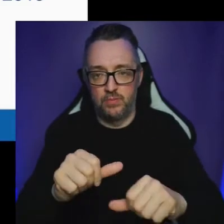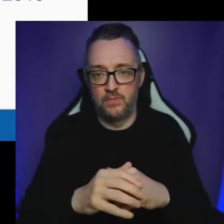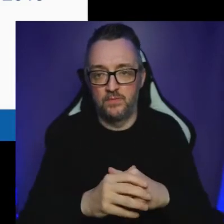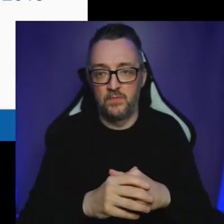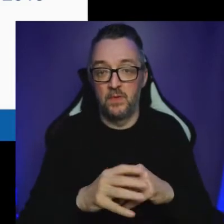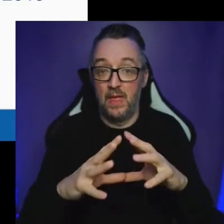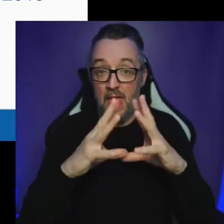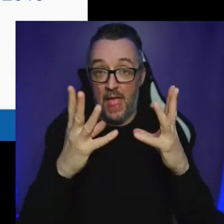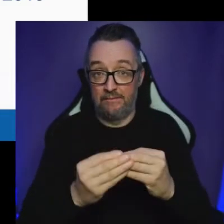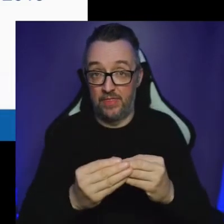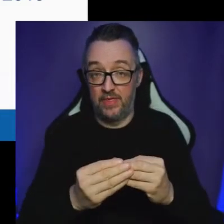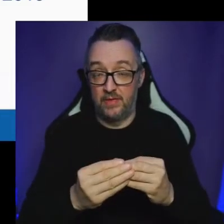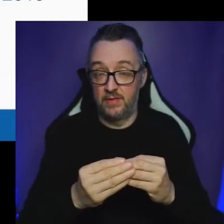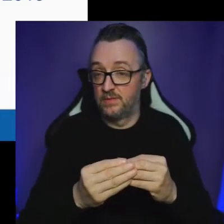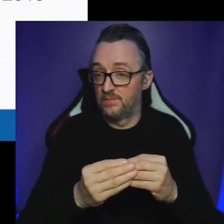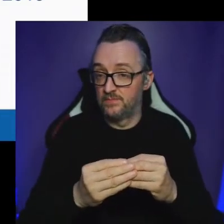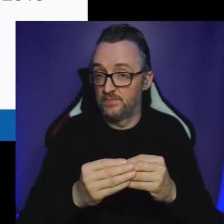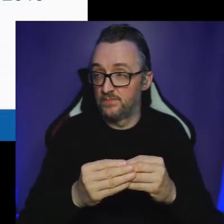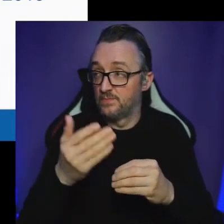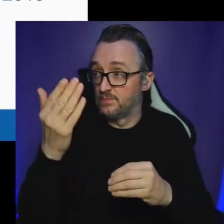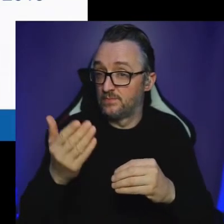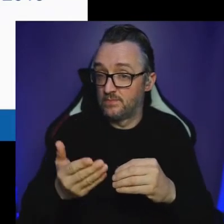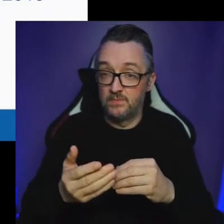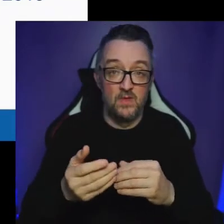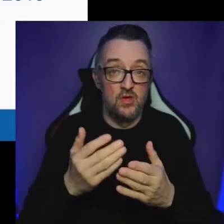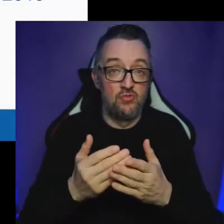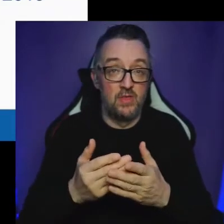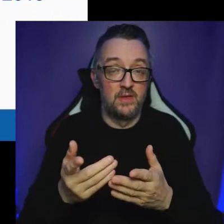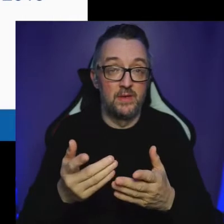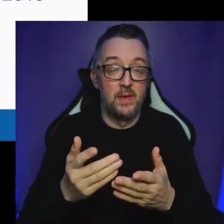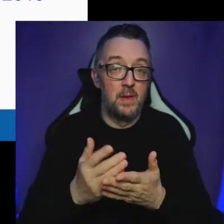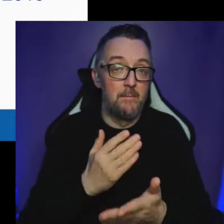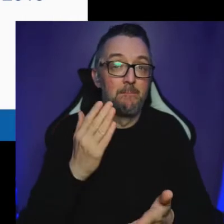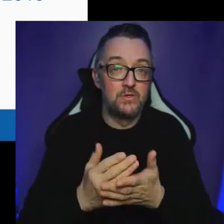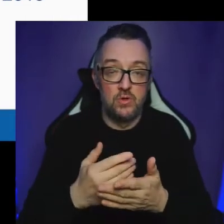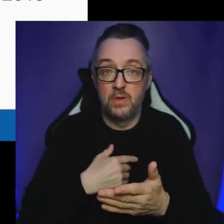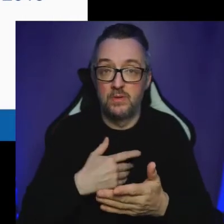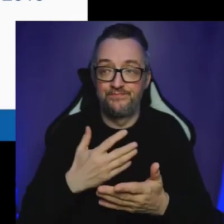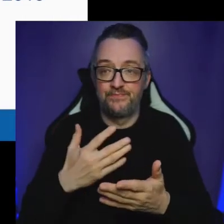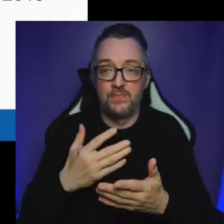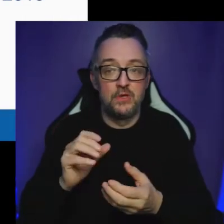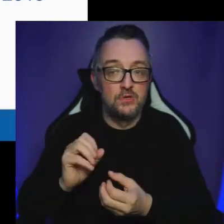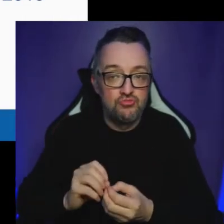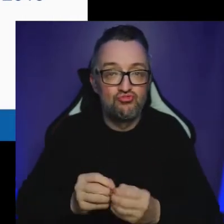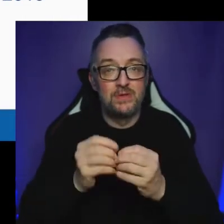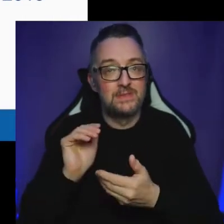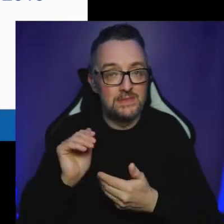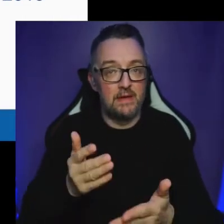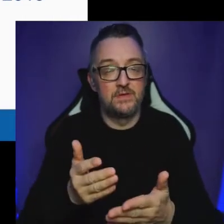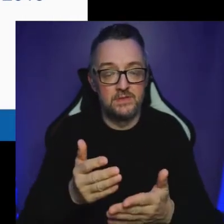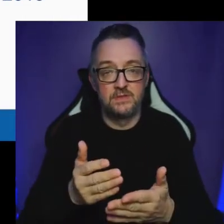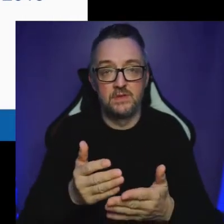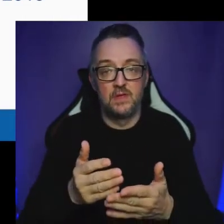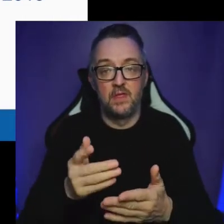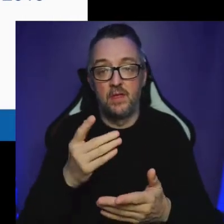are really dependent on us ensuring that we are creating services, providing information that